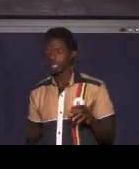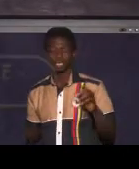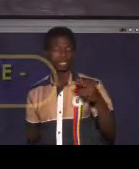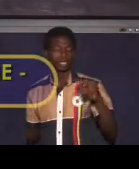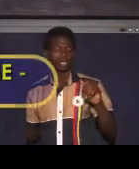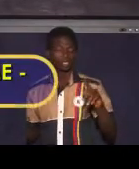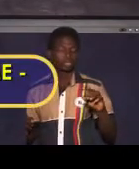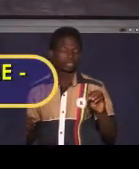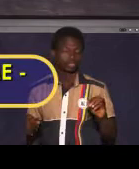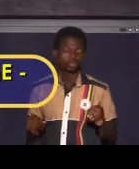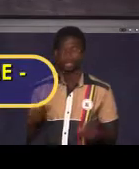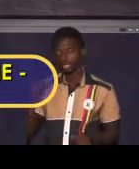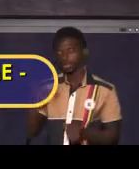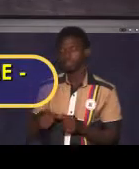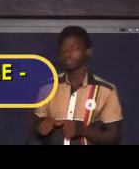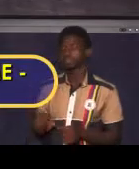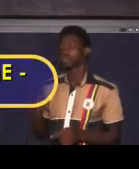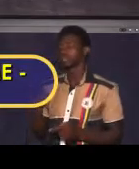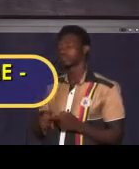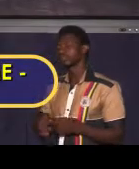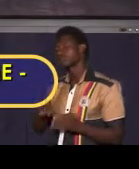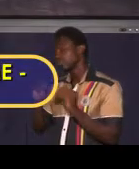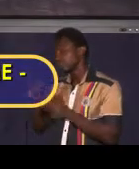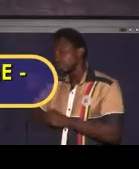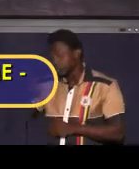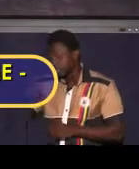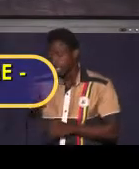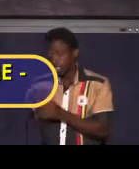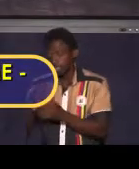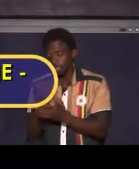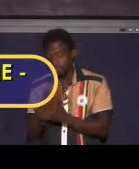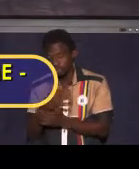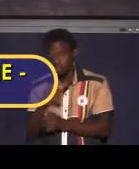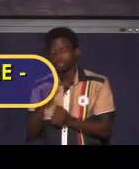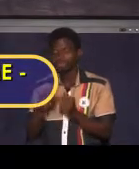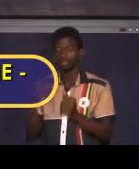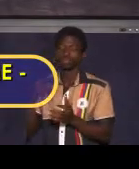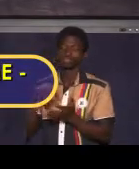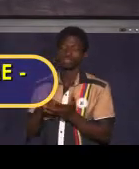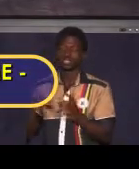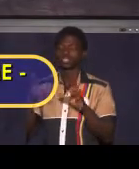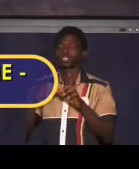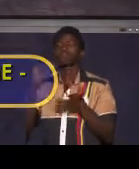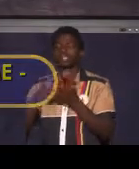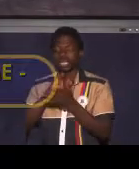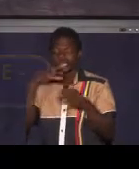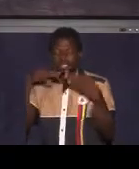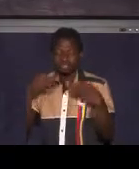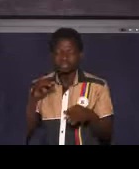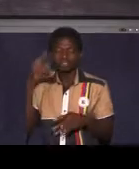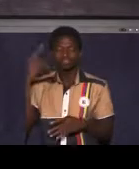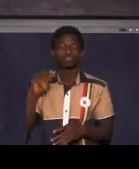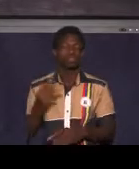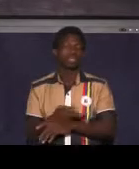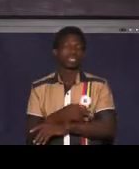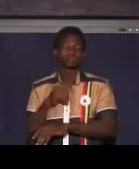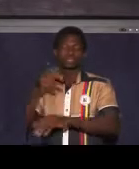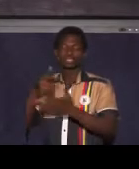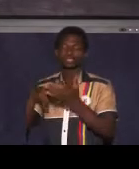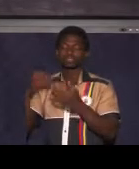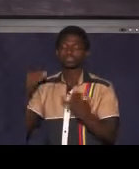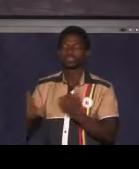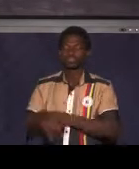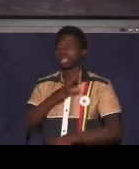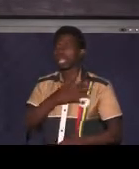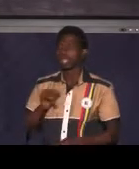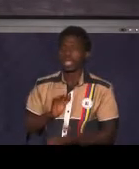hecto, kilometer, and remember to put a 10 in between each of these graduations. That's been it for the mathematics section